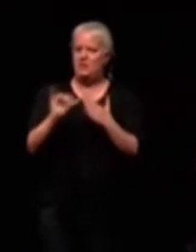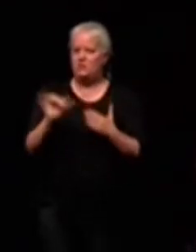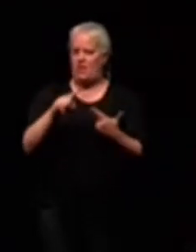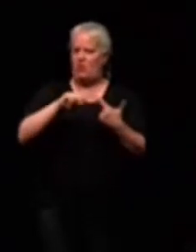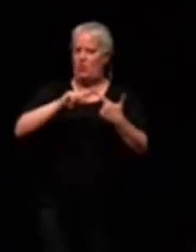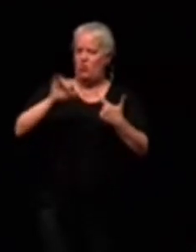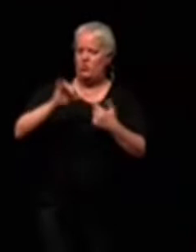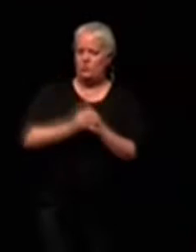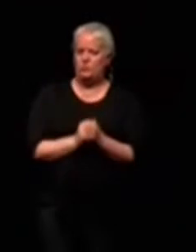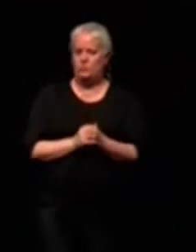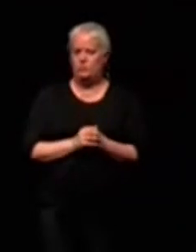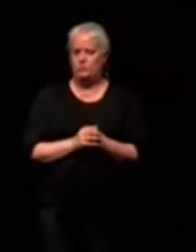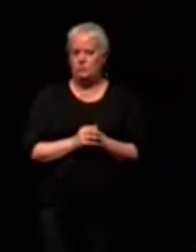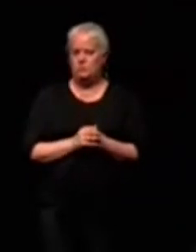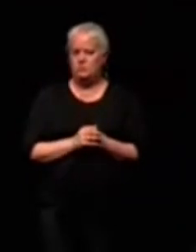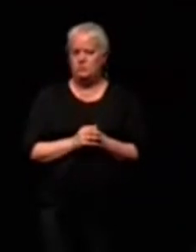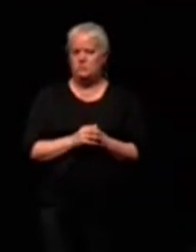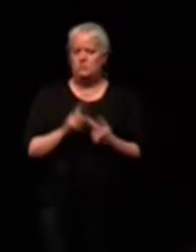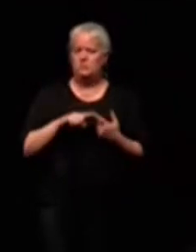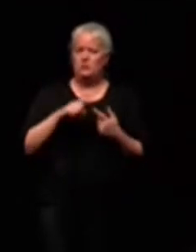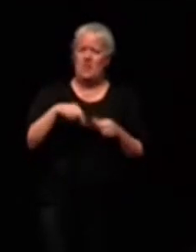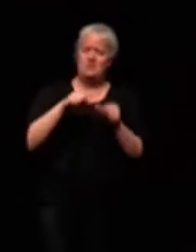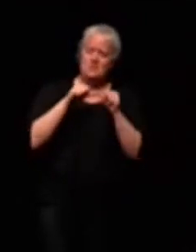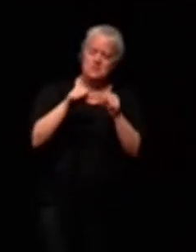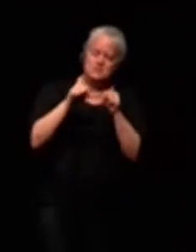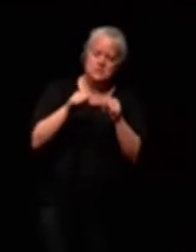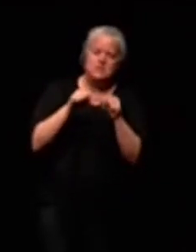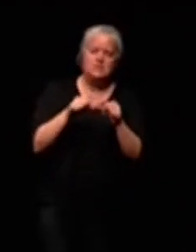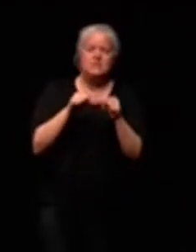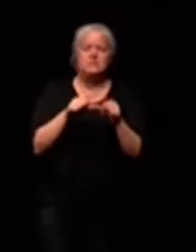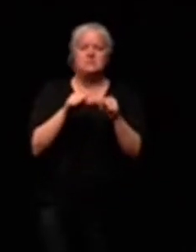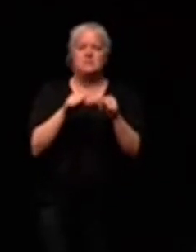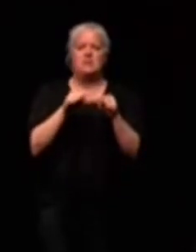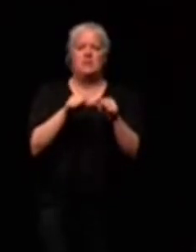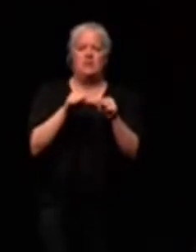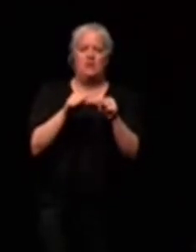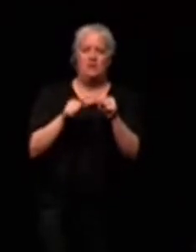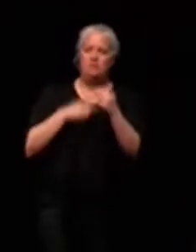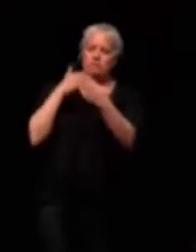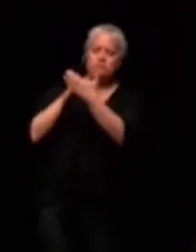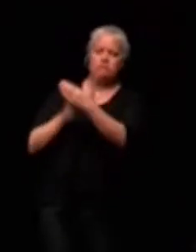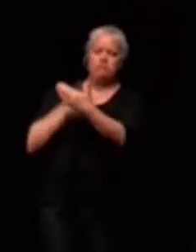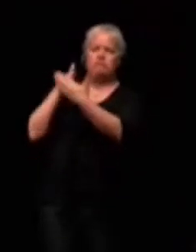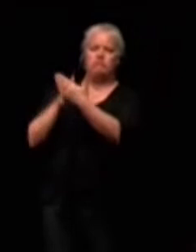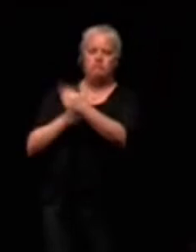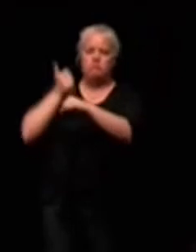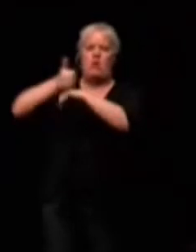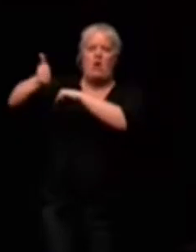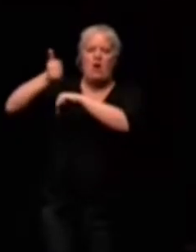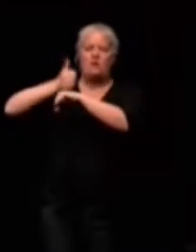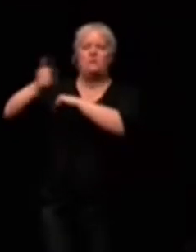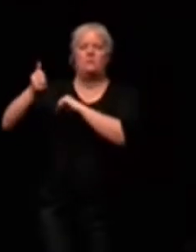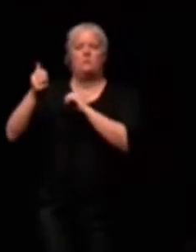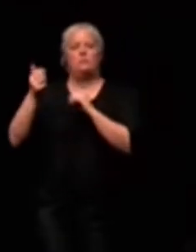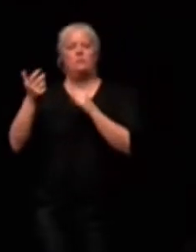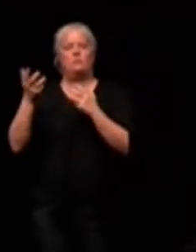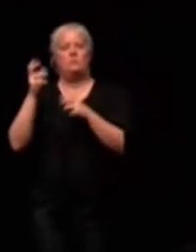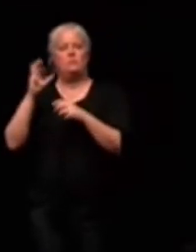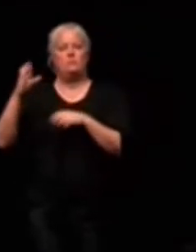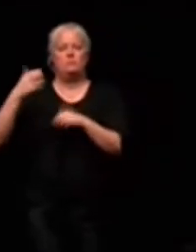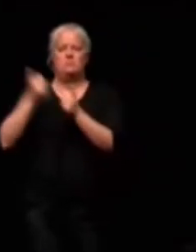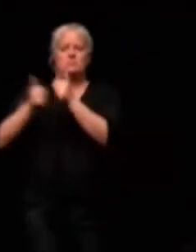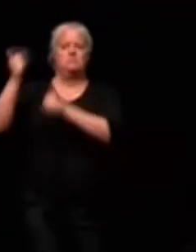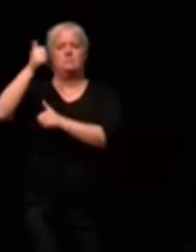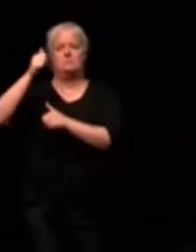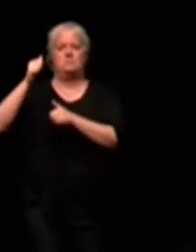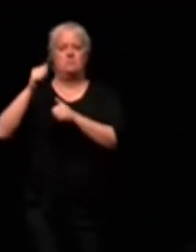Attorney General James has consistently used her office to prosecute employers who flouted the laws that are